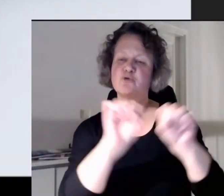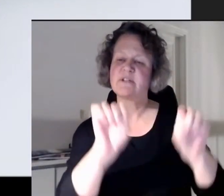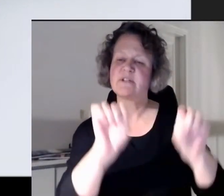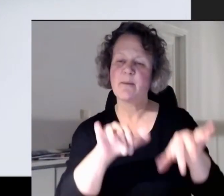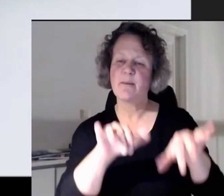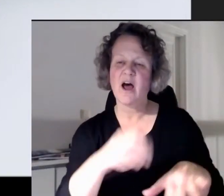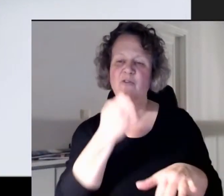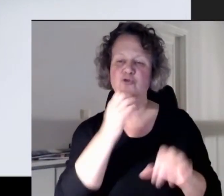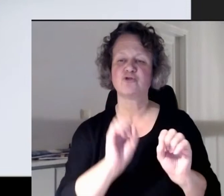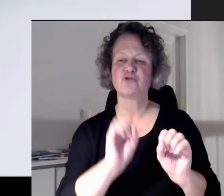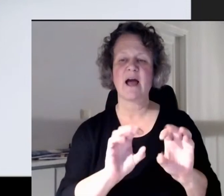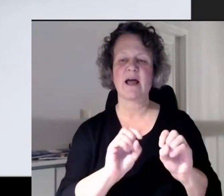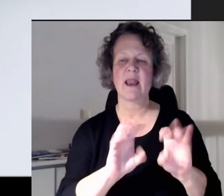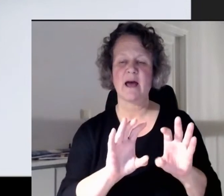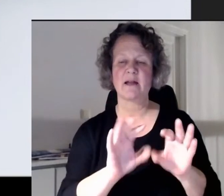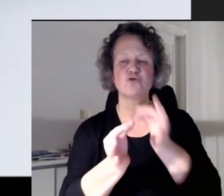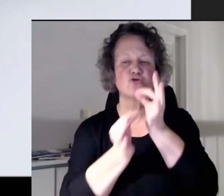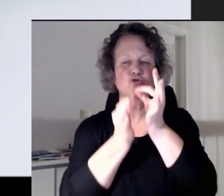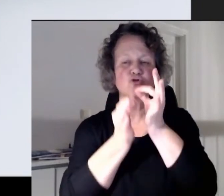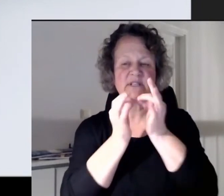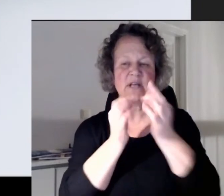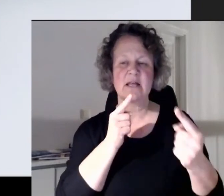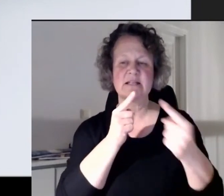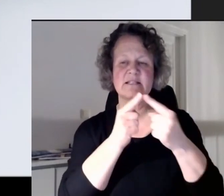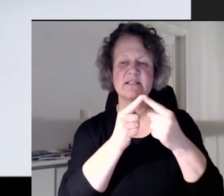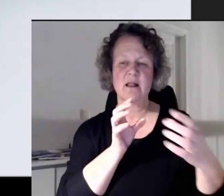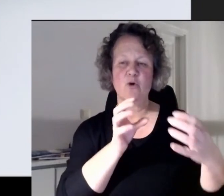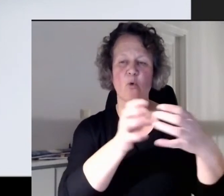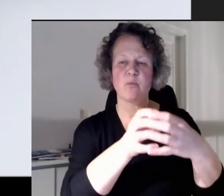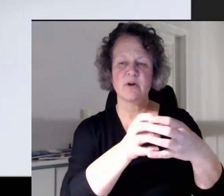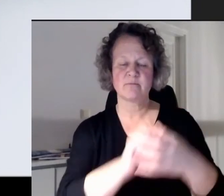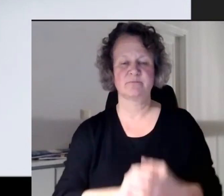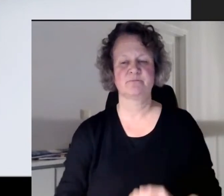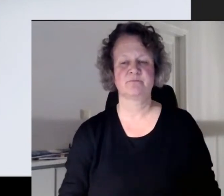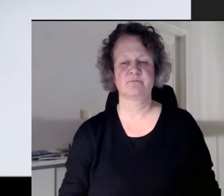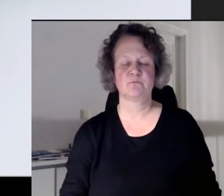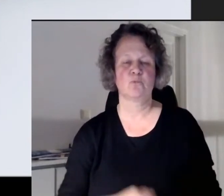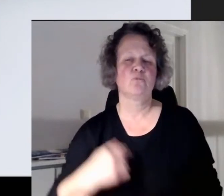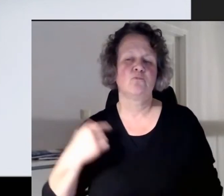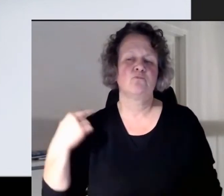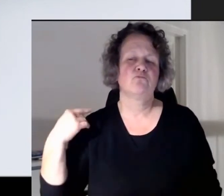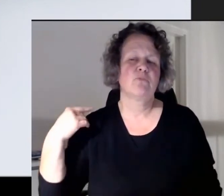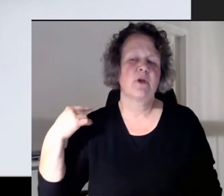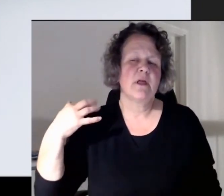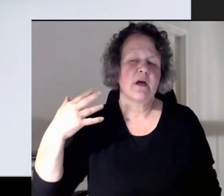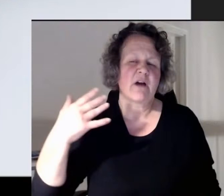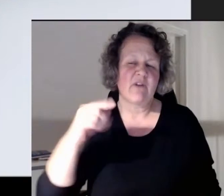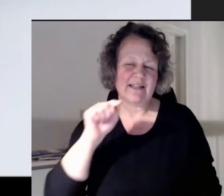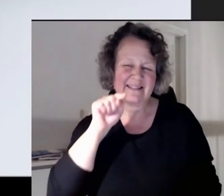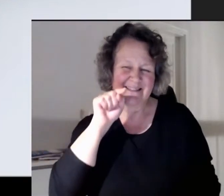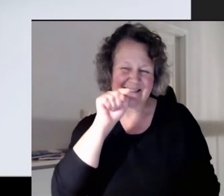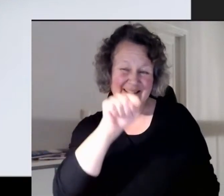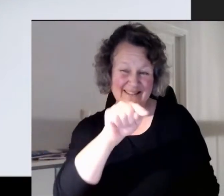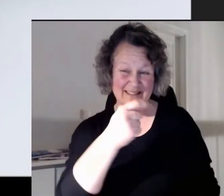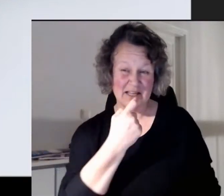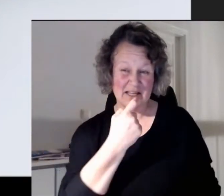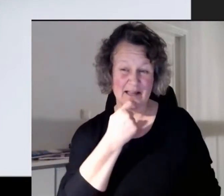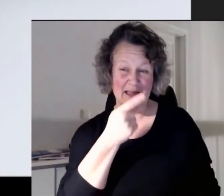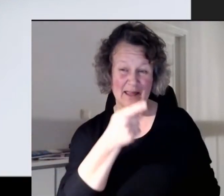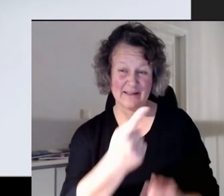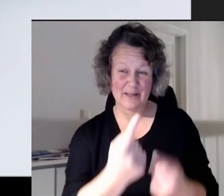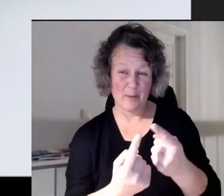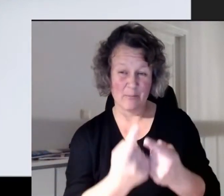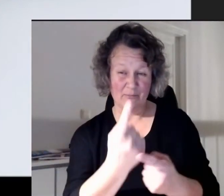machine, we have a system which we want like to explain for a very specific target group. And we came with this device, or